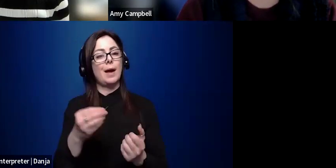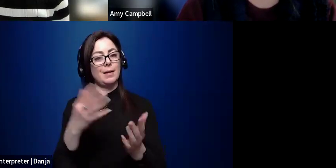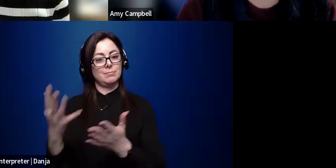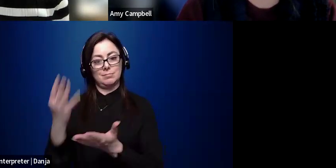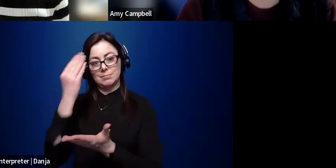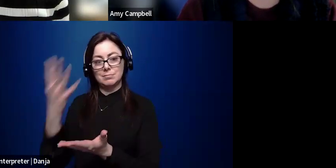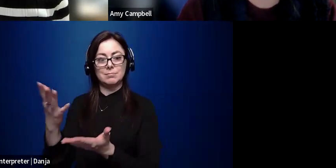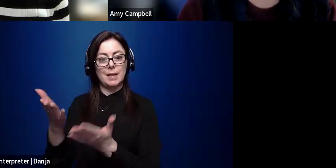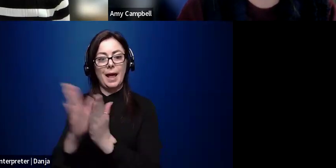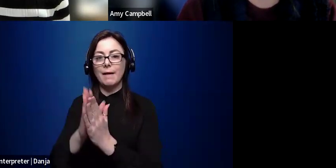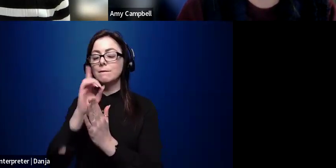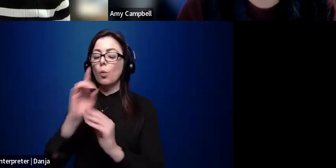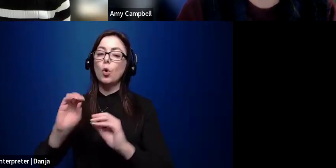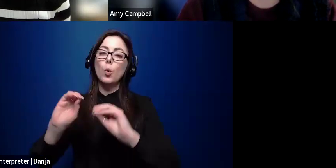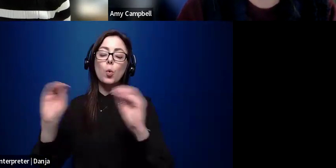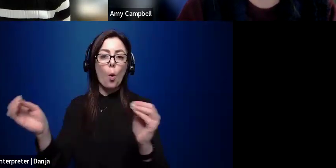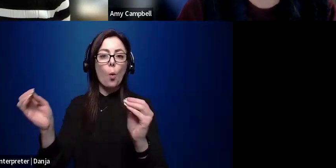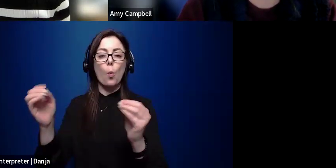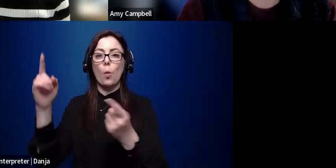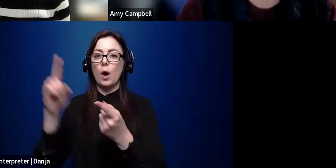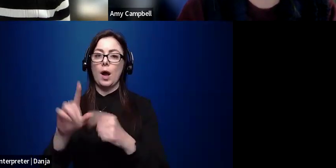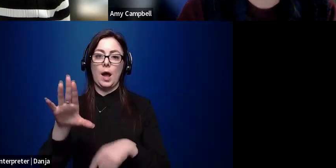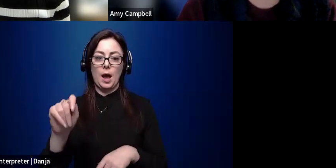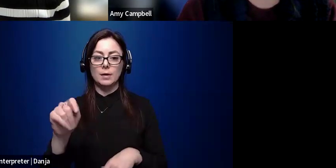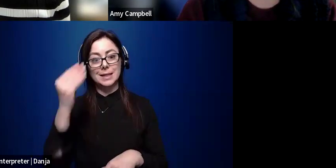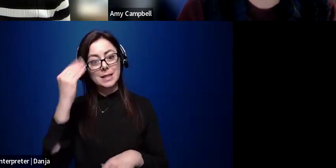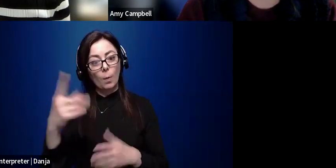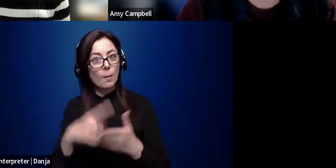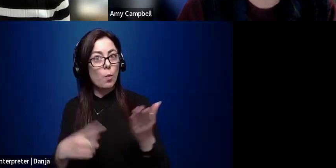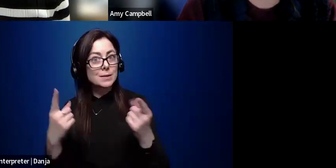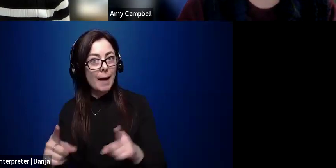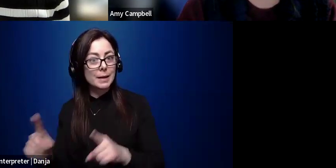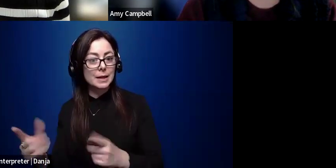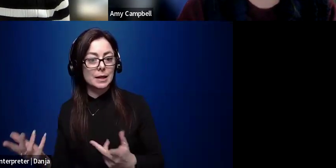right now. And we hear these stories that